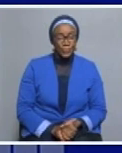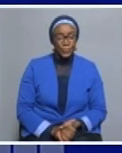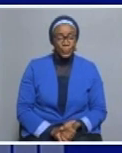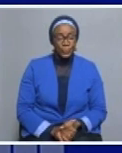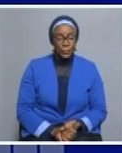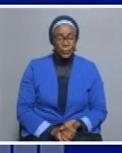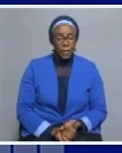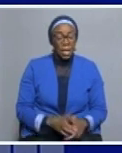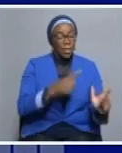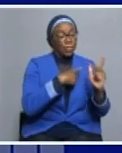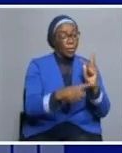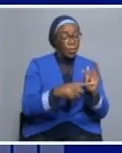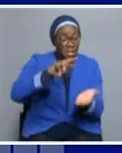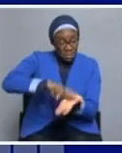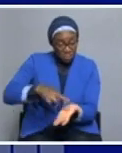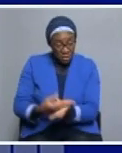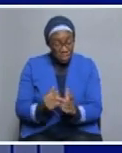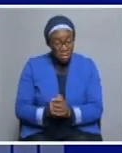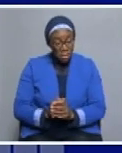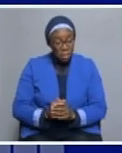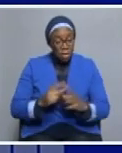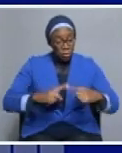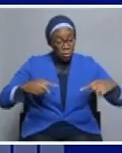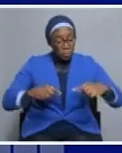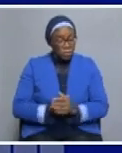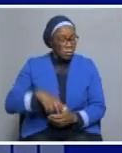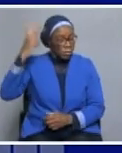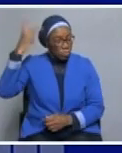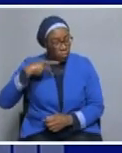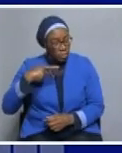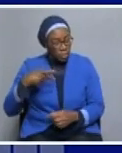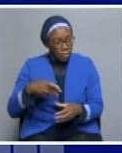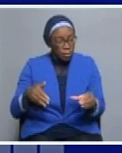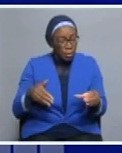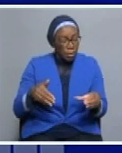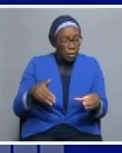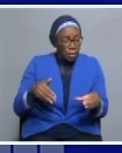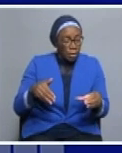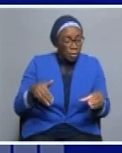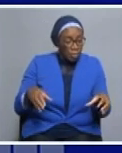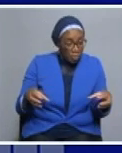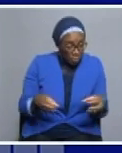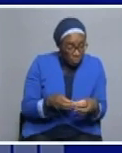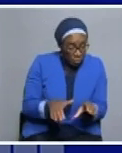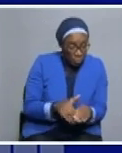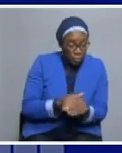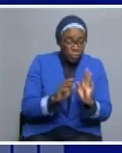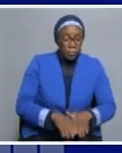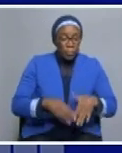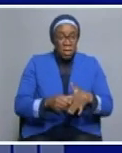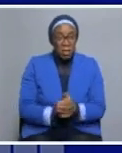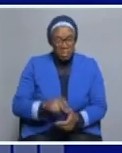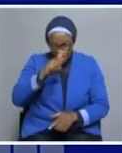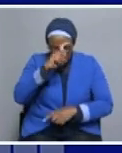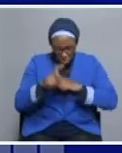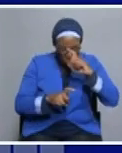cancellation of the special session that was held this week, and they're requesting the Speaker to provide proper notice of the session. In your view, is